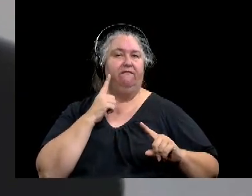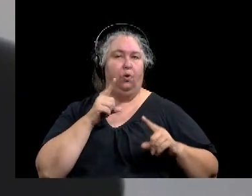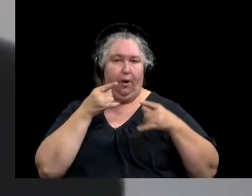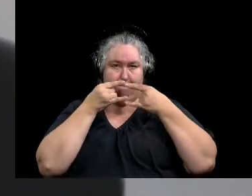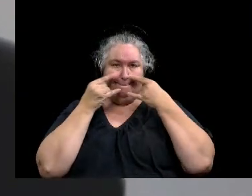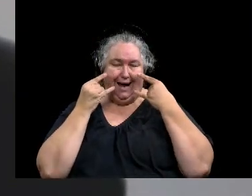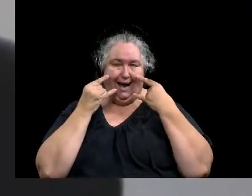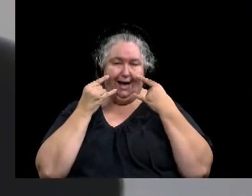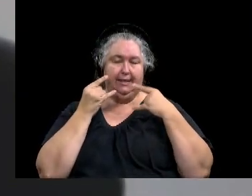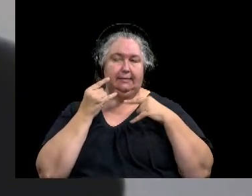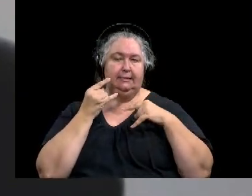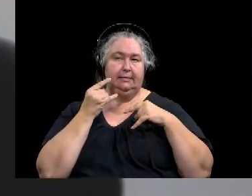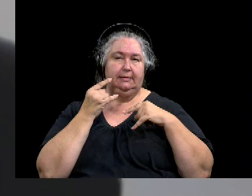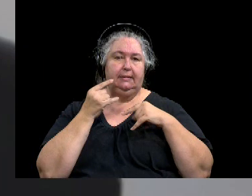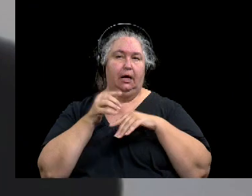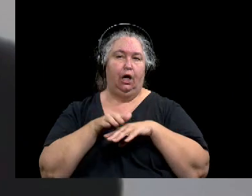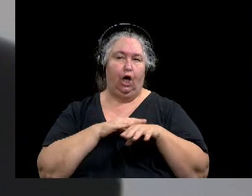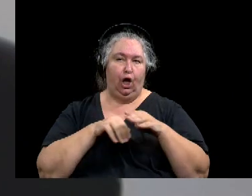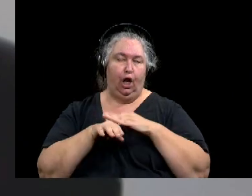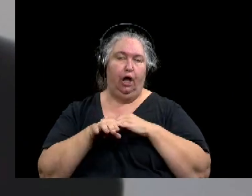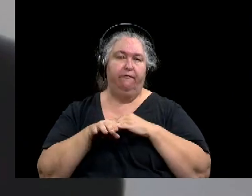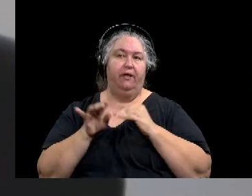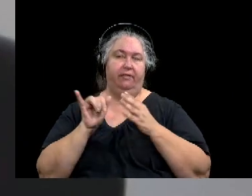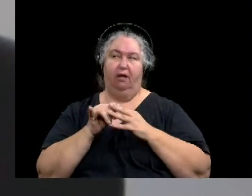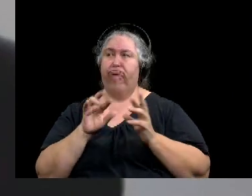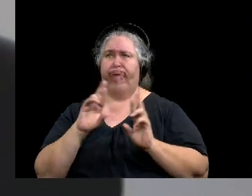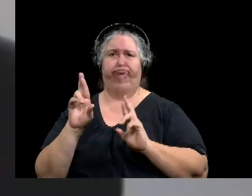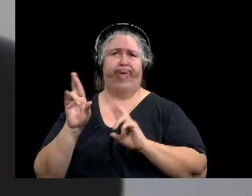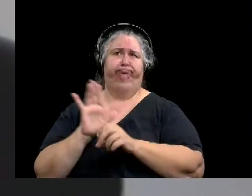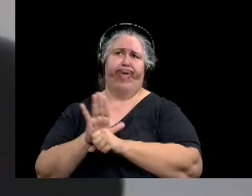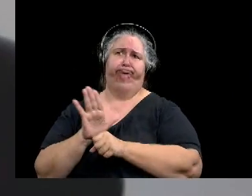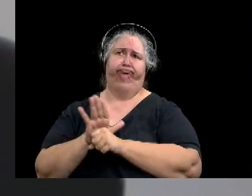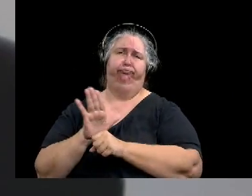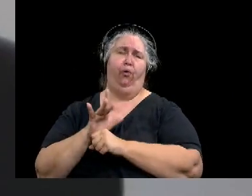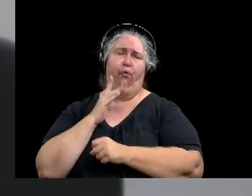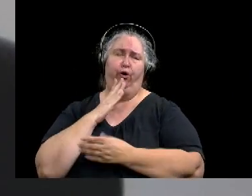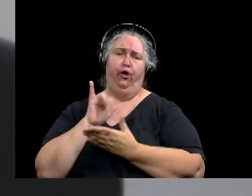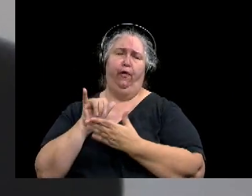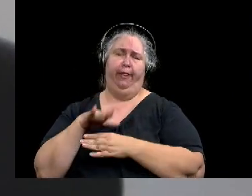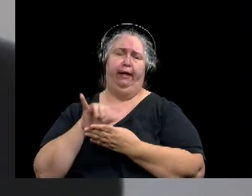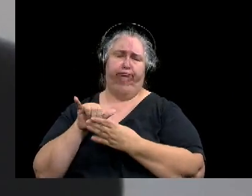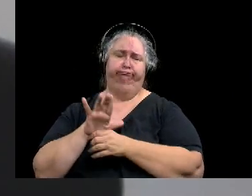masks and those kinds of things, gloves, that's all readily available. So we're really good on that aspect.